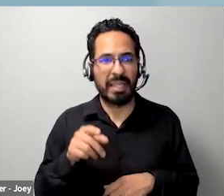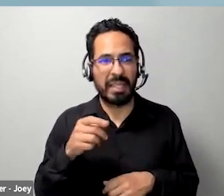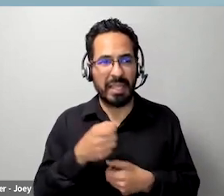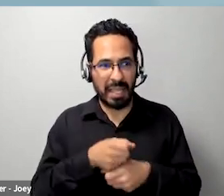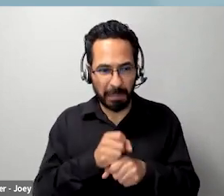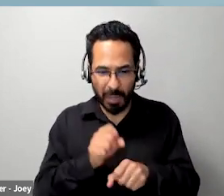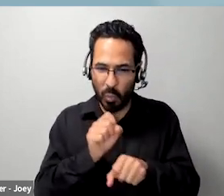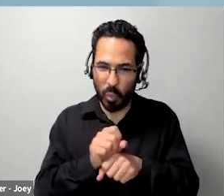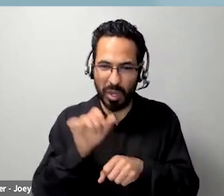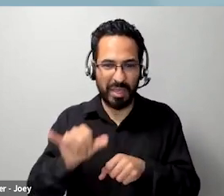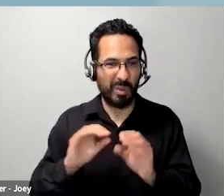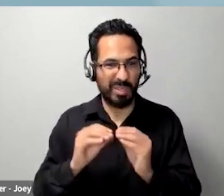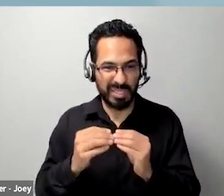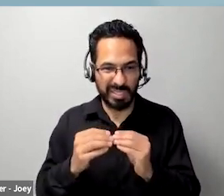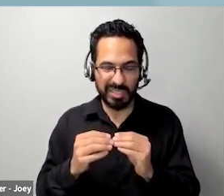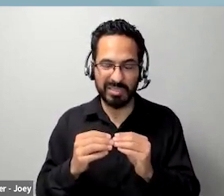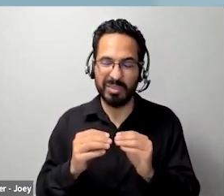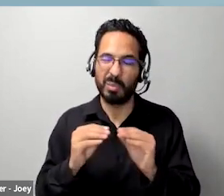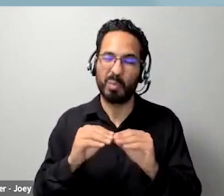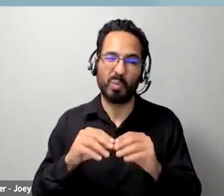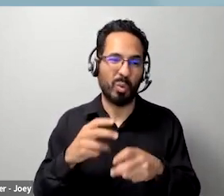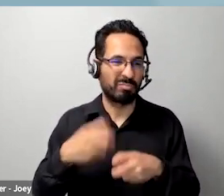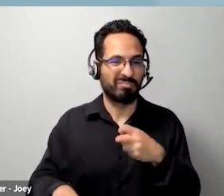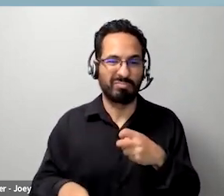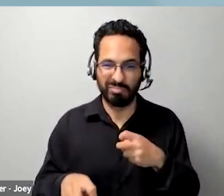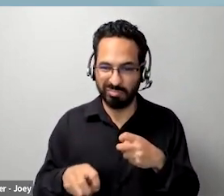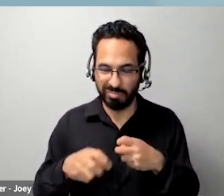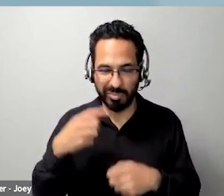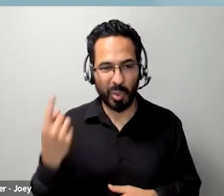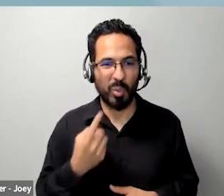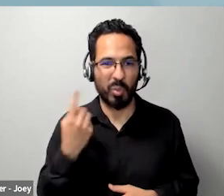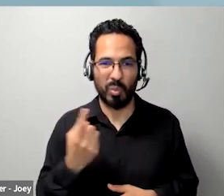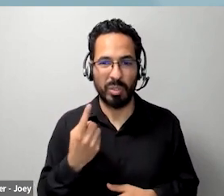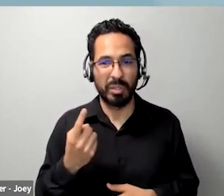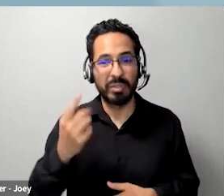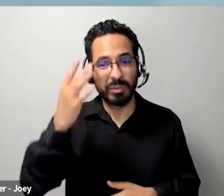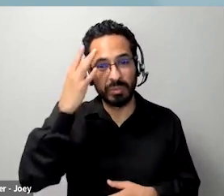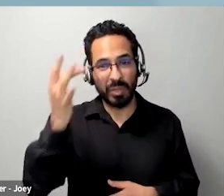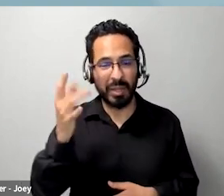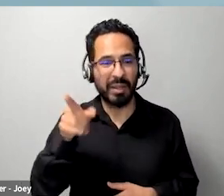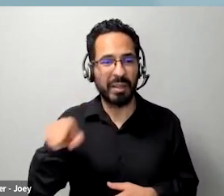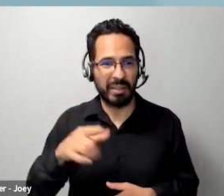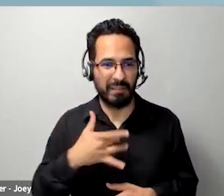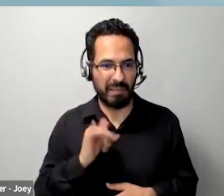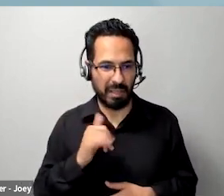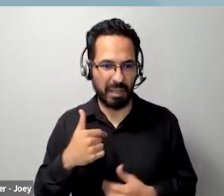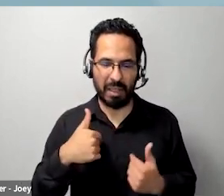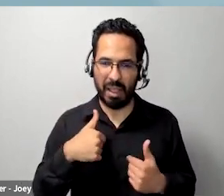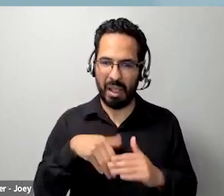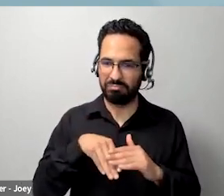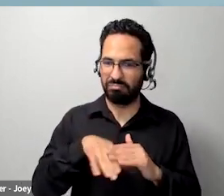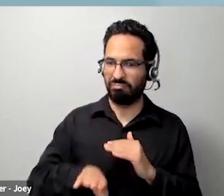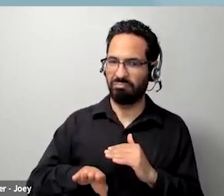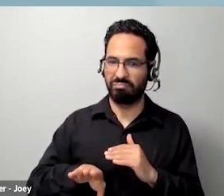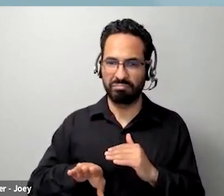working at that organization harder always because they sort of feel like maybe I entered the organization